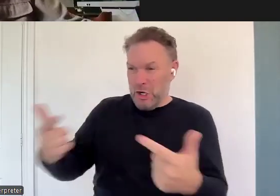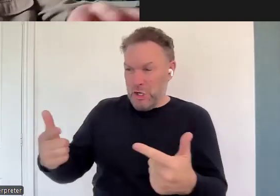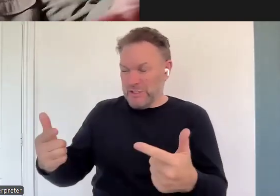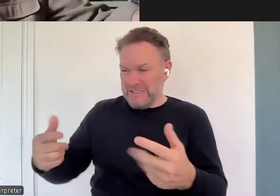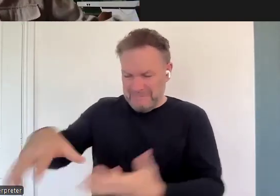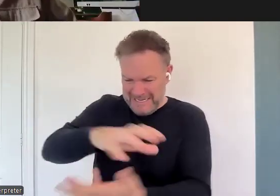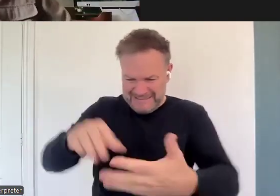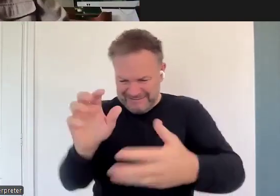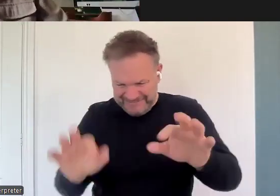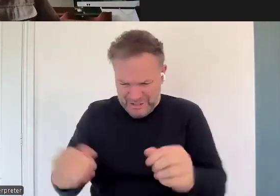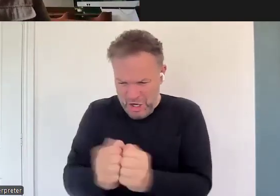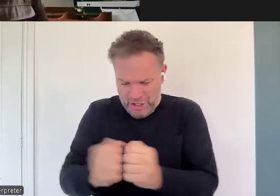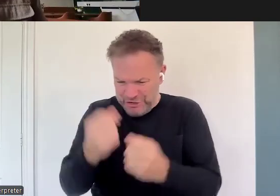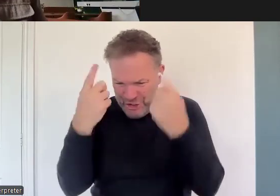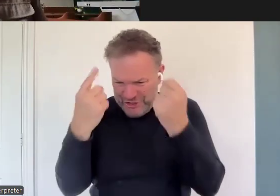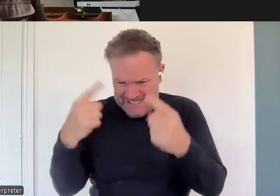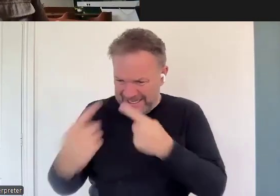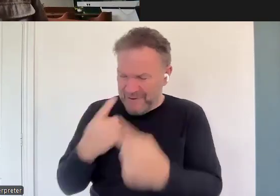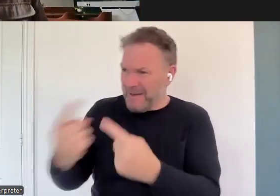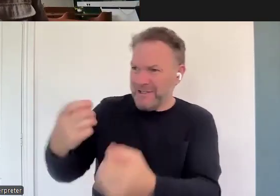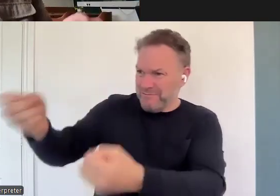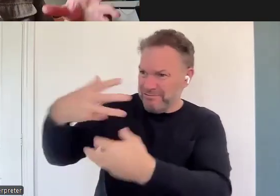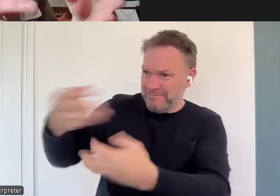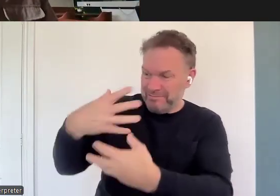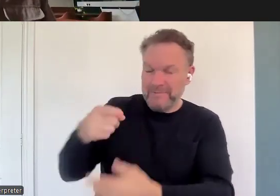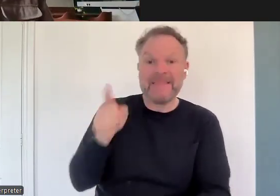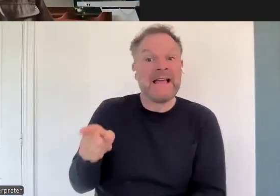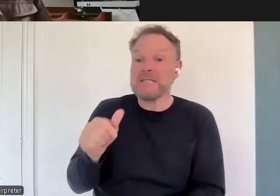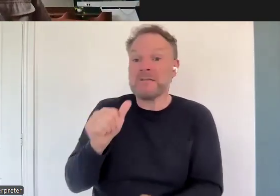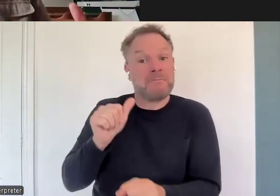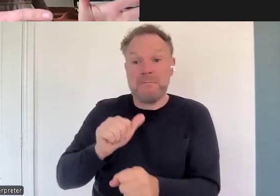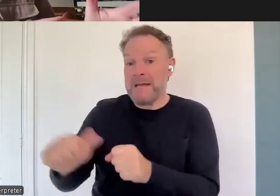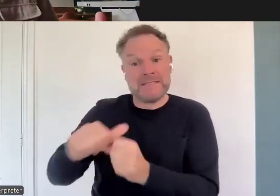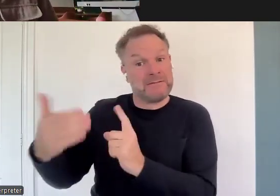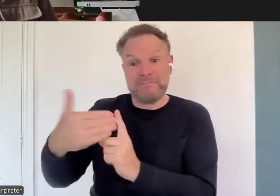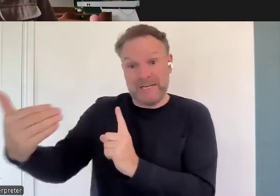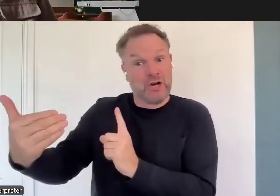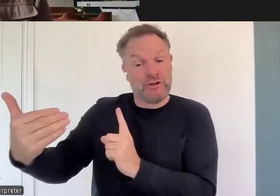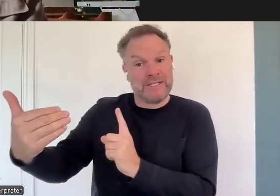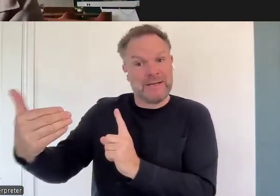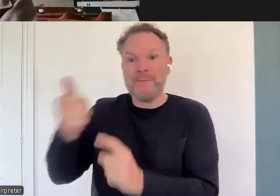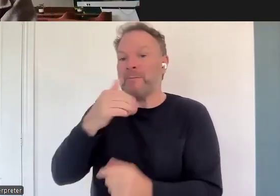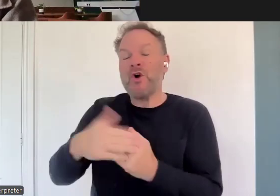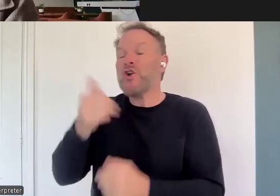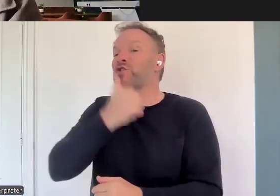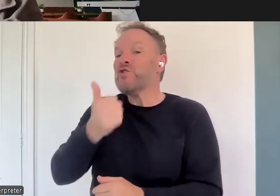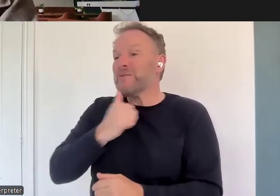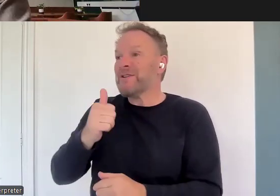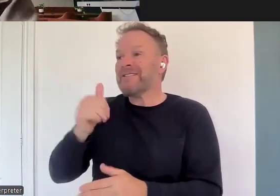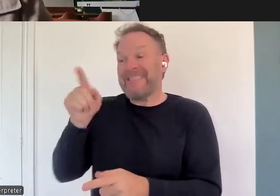messy, hard to understand data, can often be more accurate and therefore more usable than the